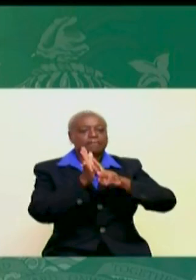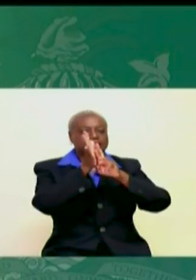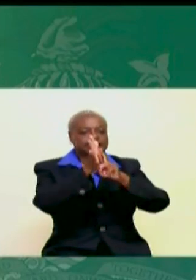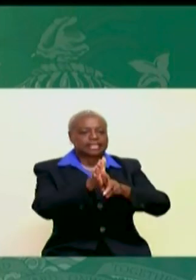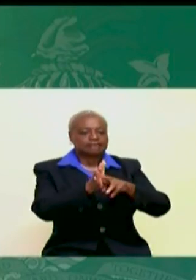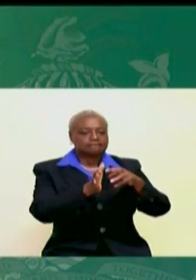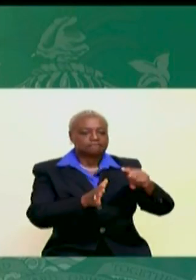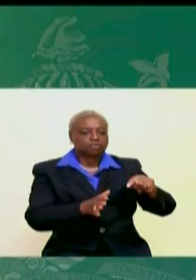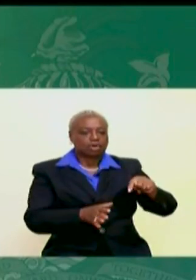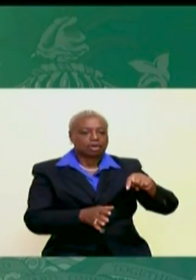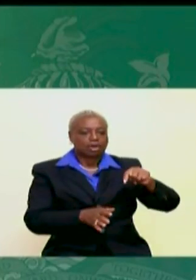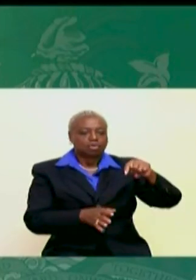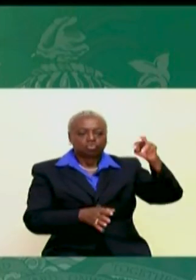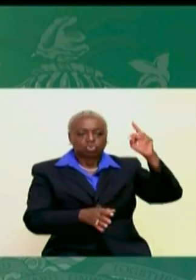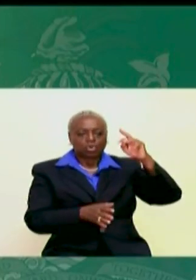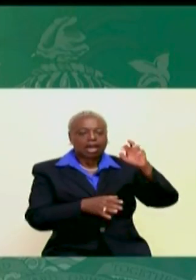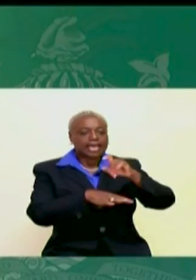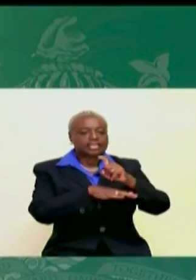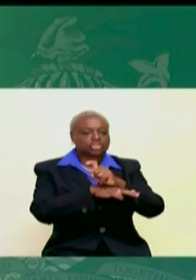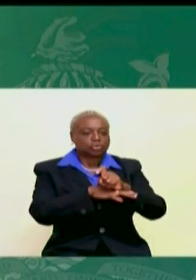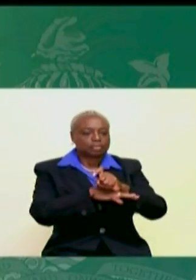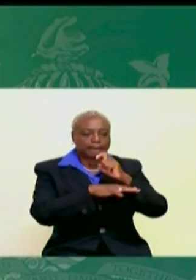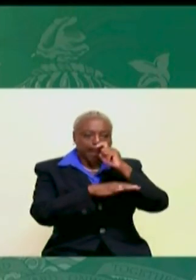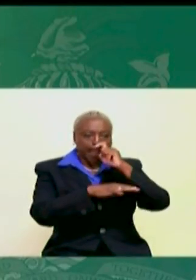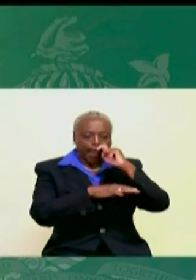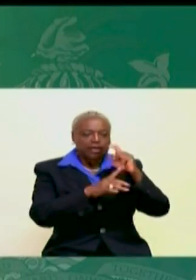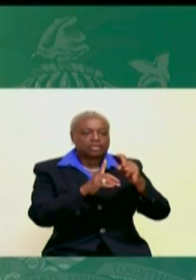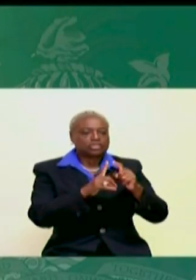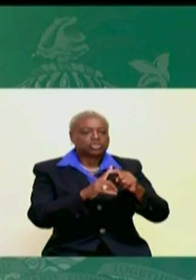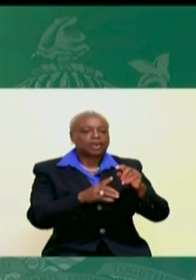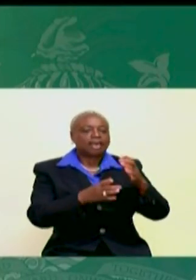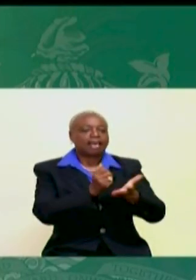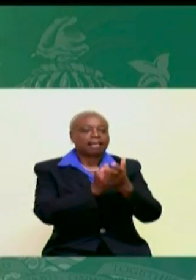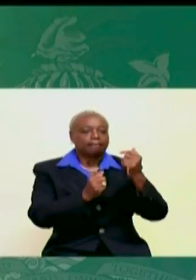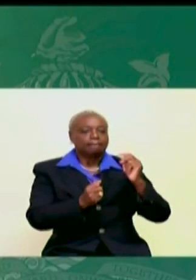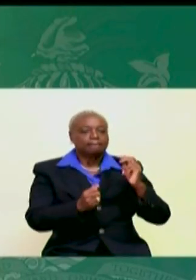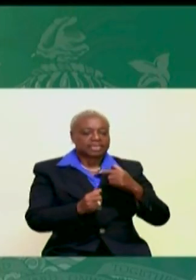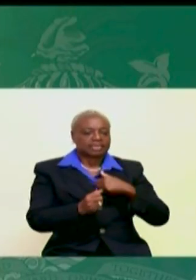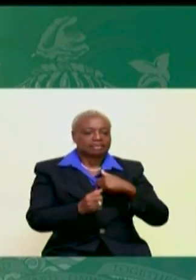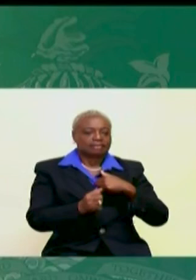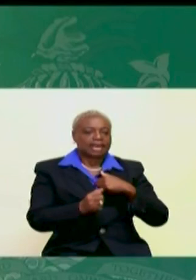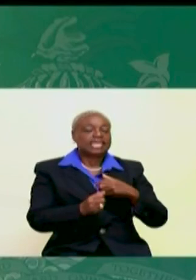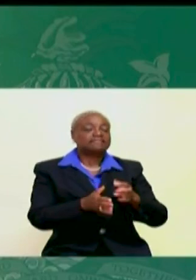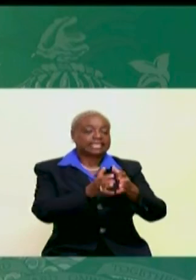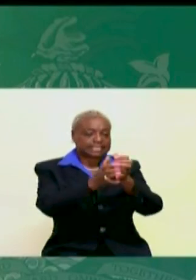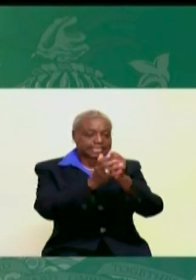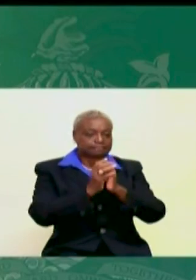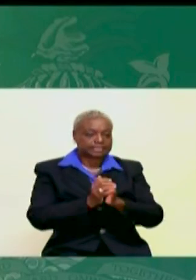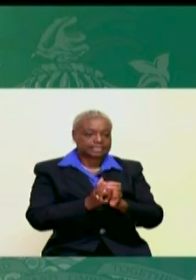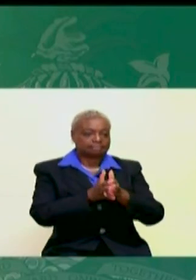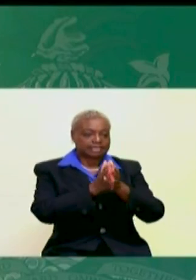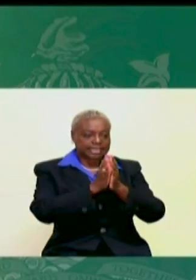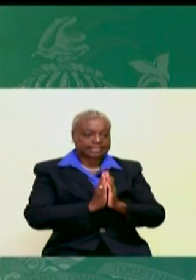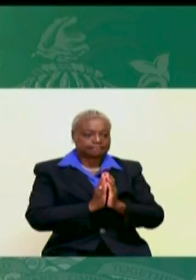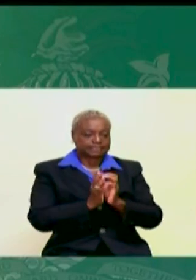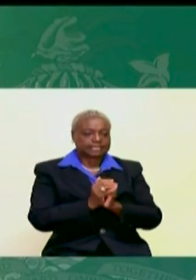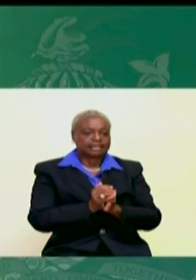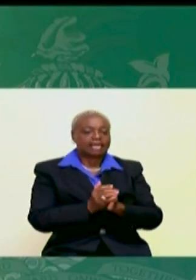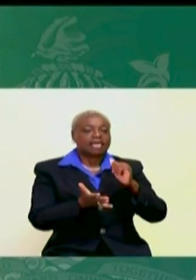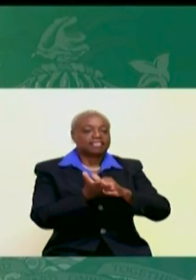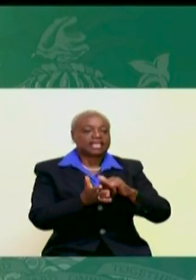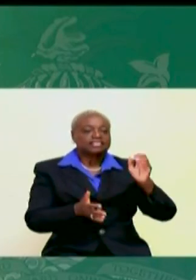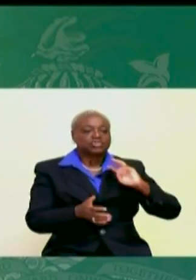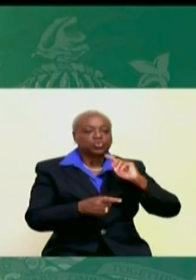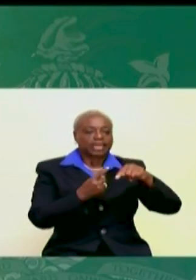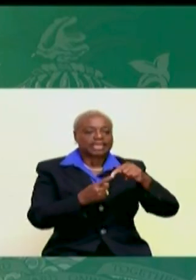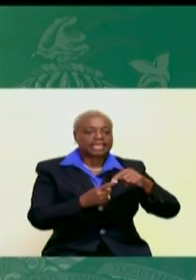parliamentary secretary. He has accepted and was sworn in today at Government House. That's when he entered the stage, Madam